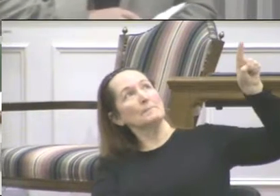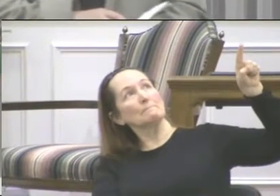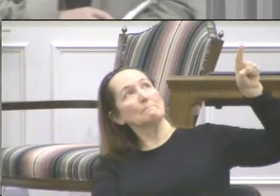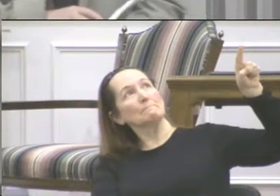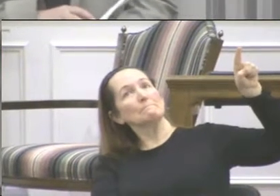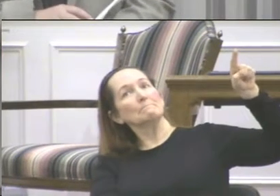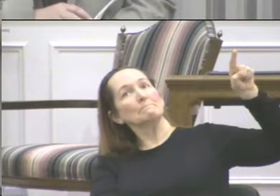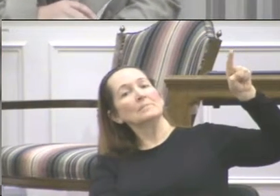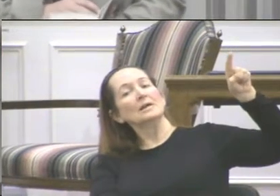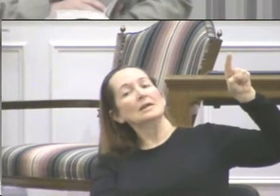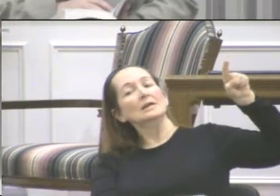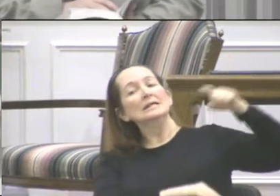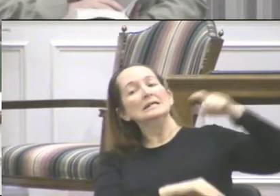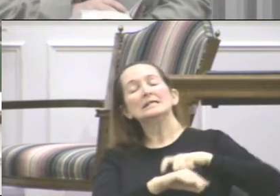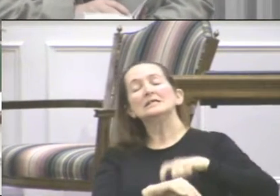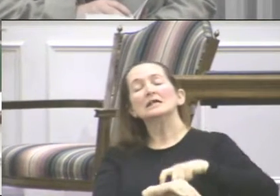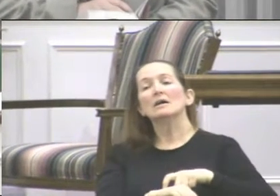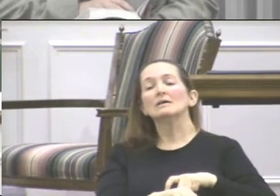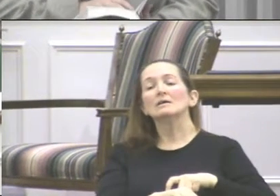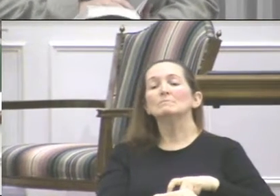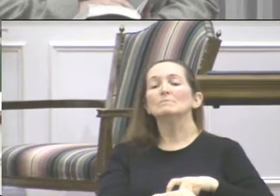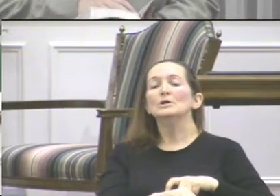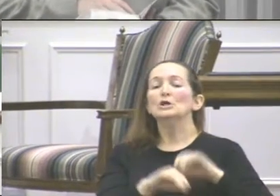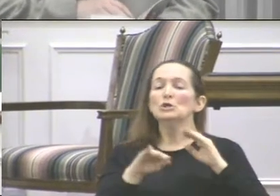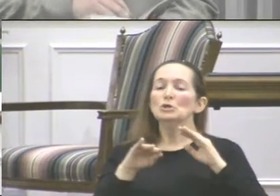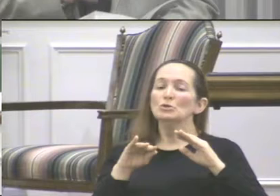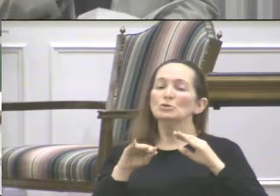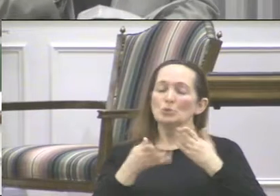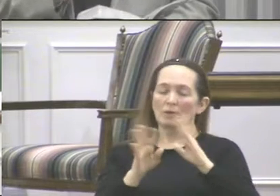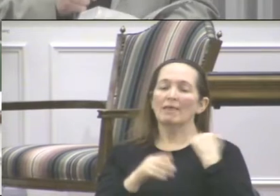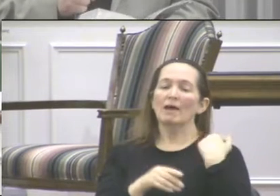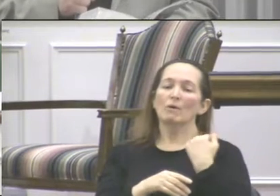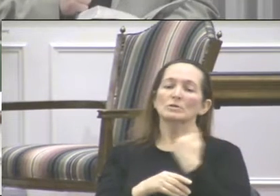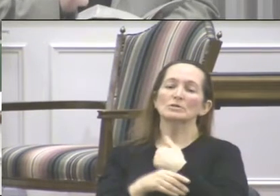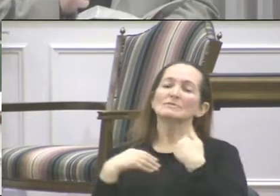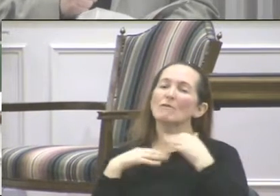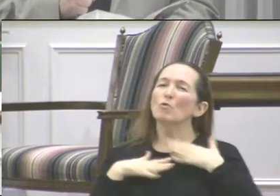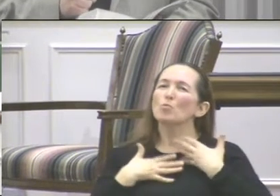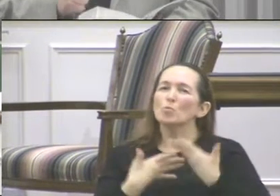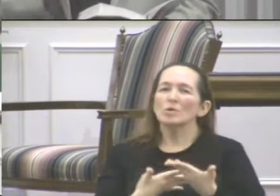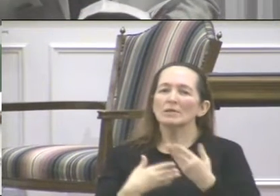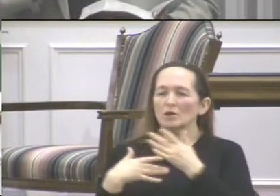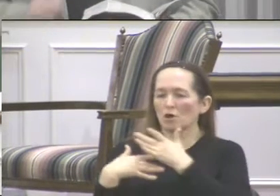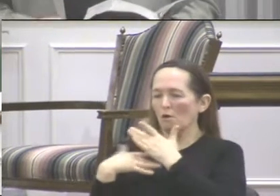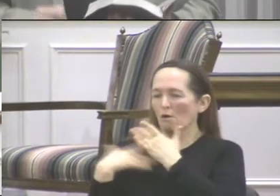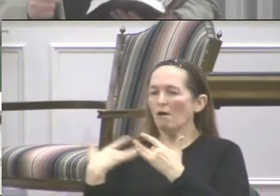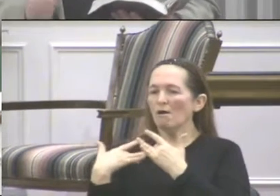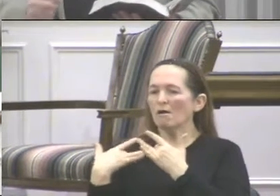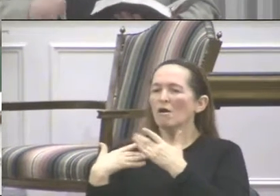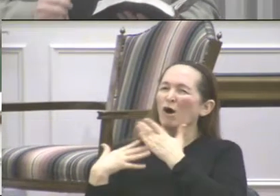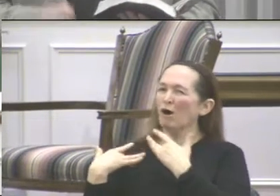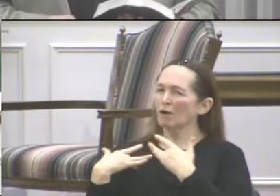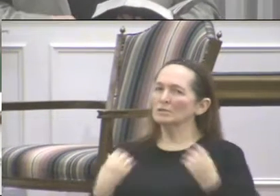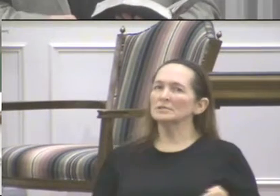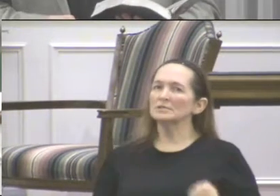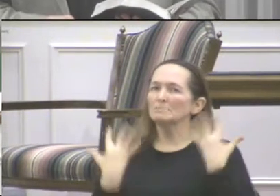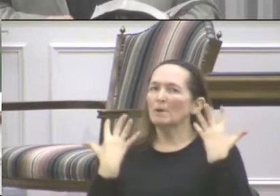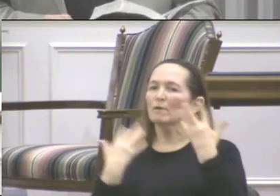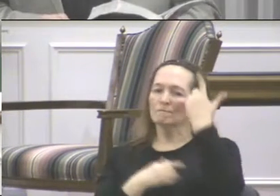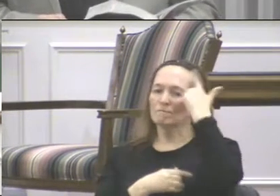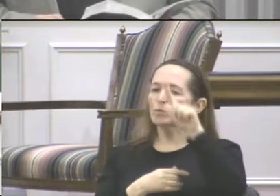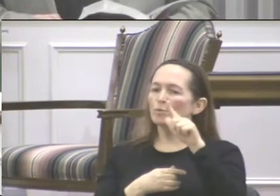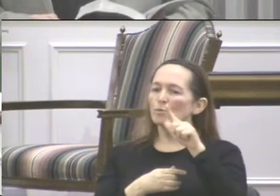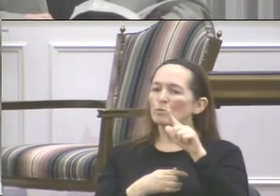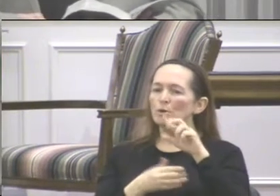It's time to allow ourselves to have a willing heart, a heart that is stirred for the purpose of God in your life.